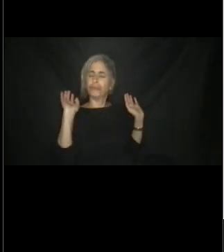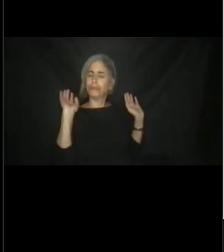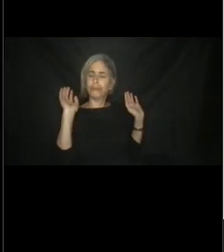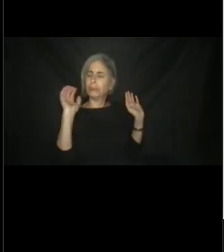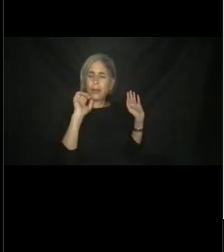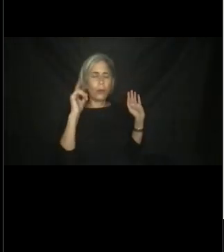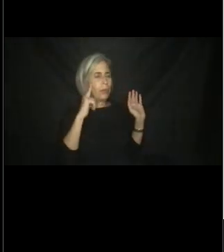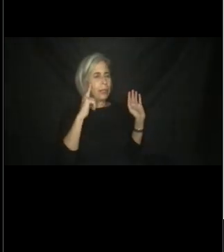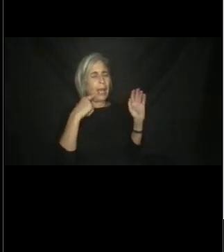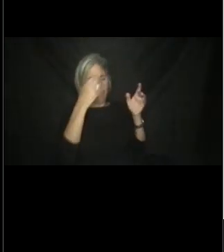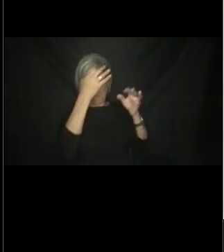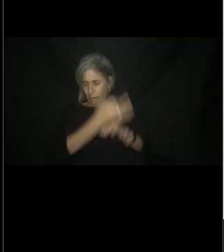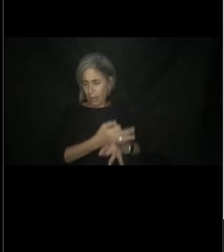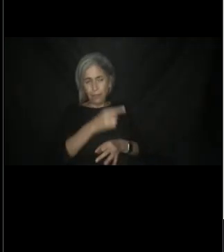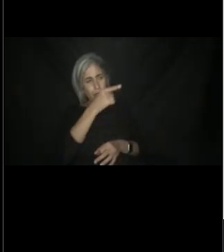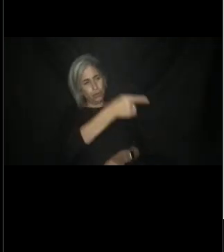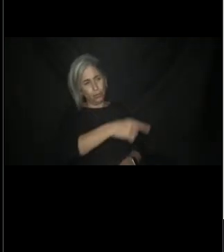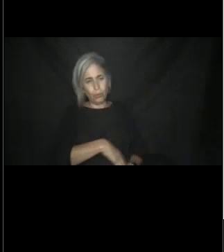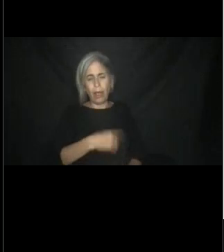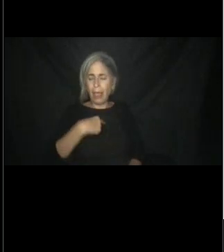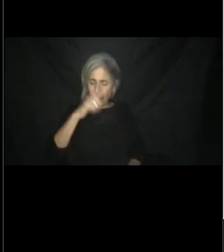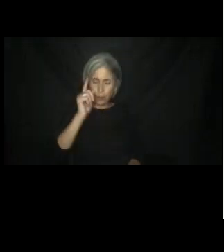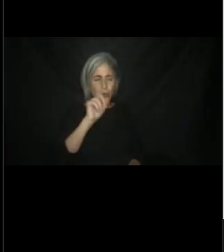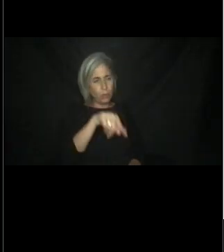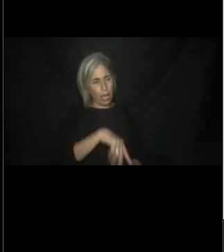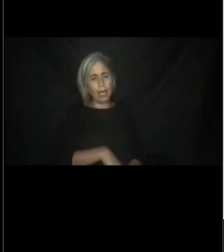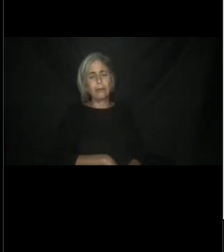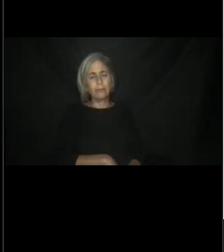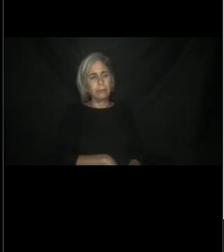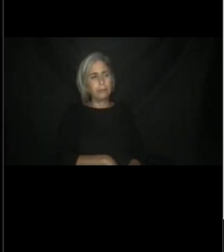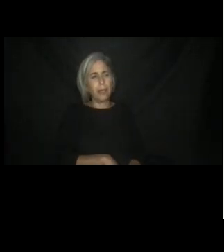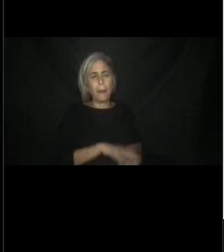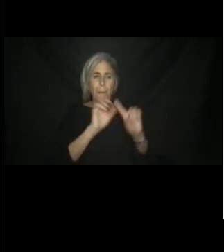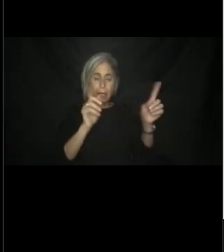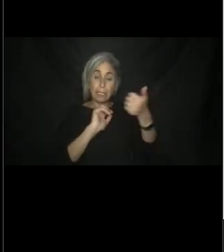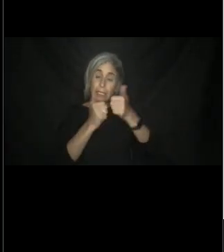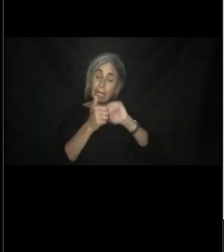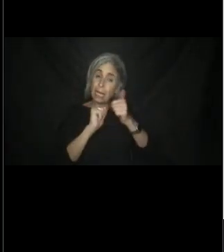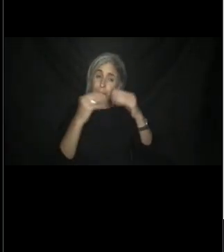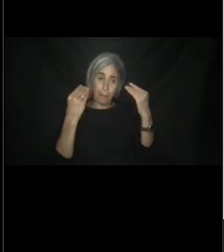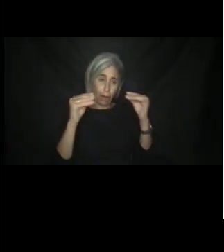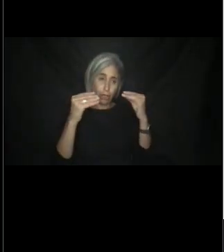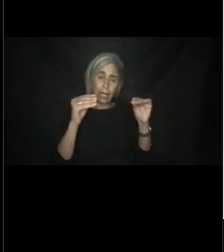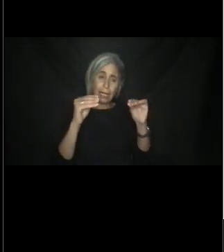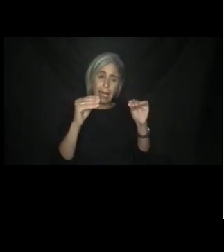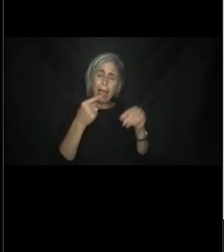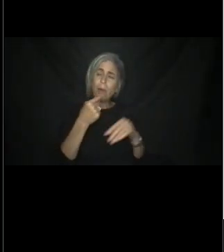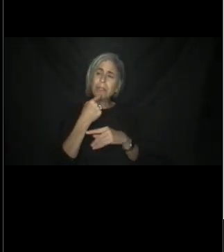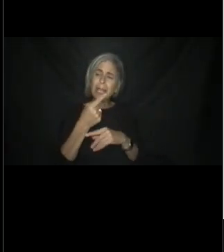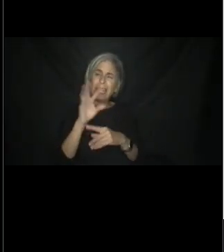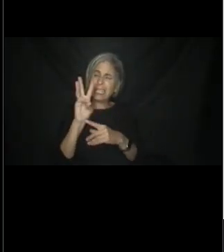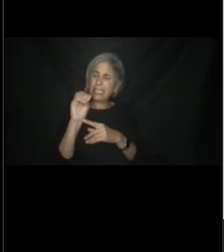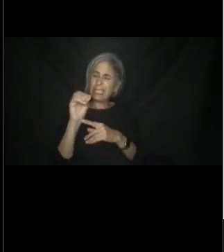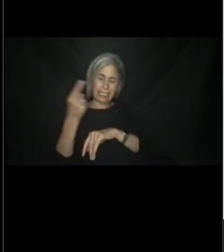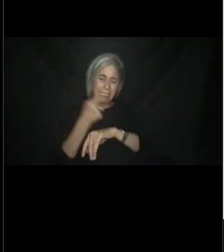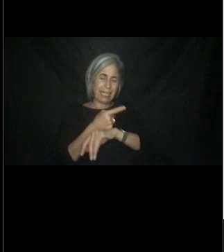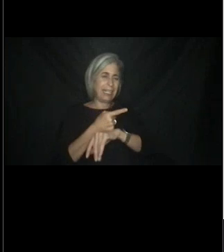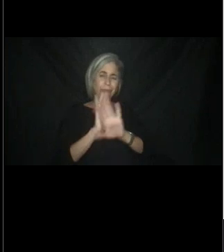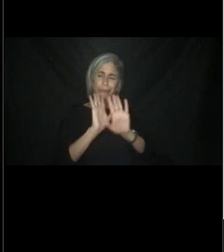think I have faith in you. Thank you. But again, it's a competitive market. I would say 60 days would